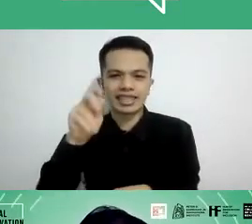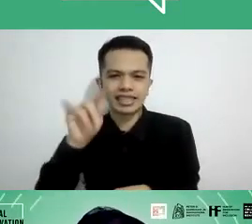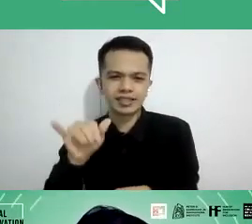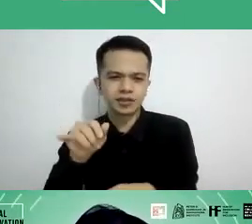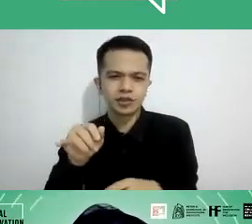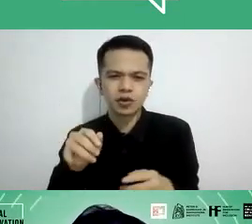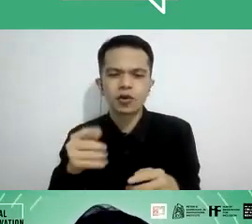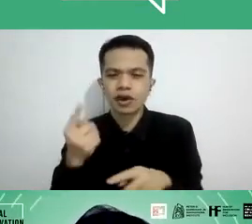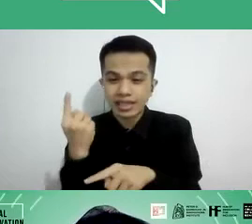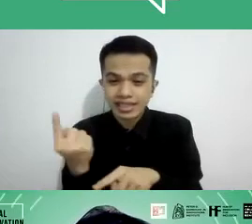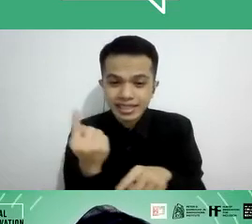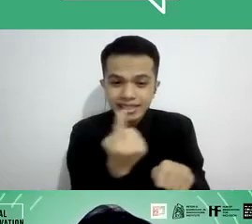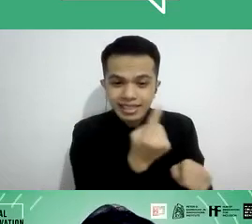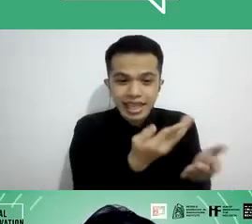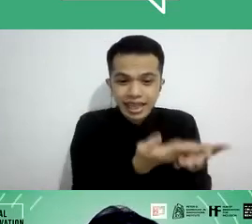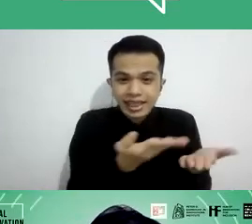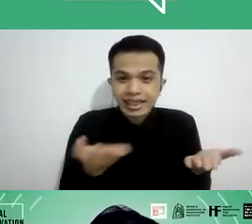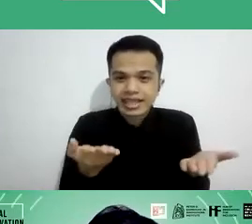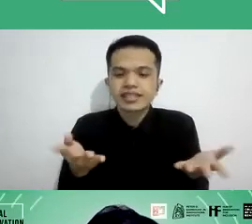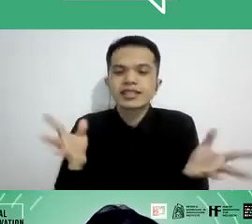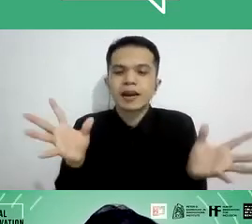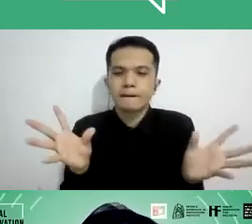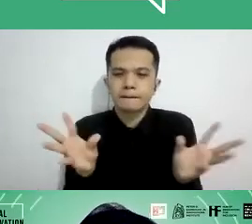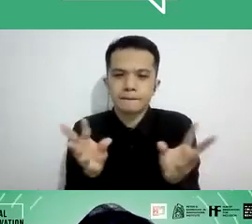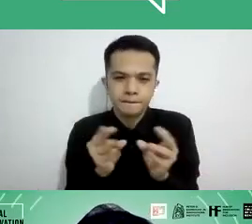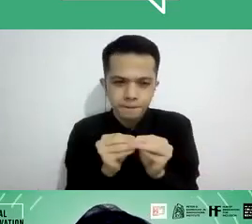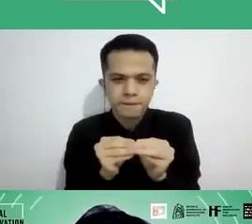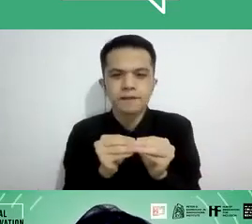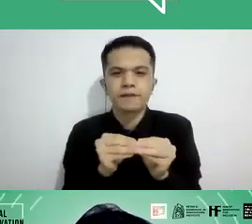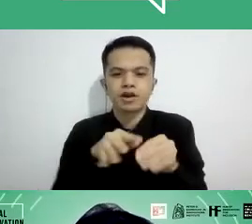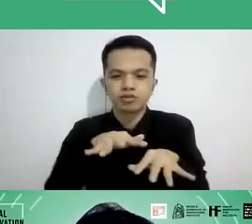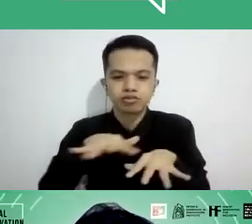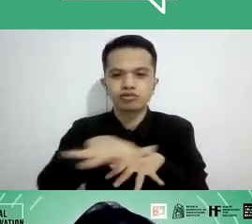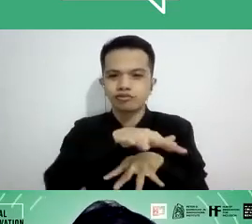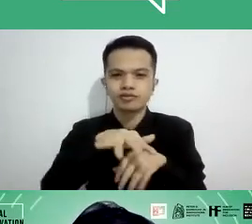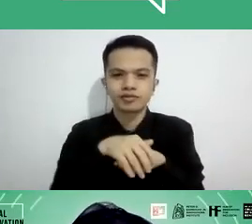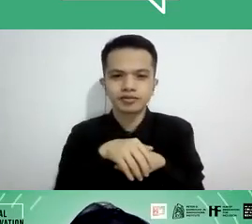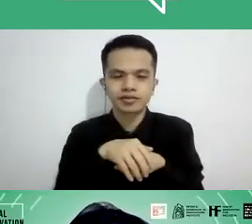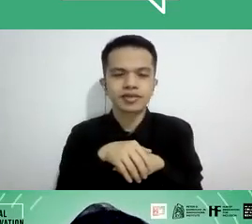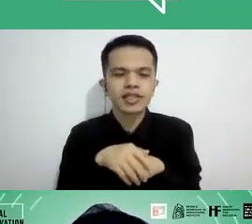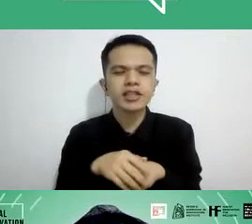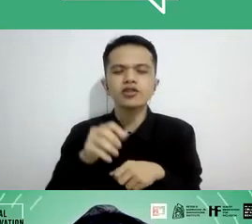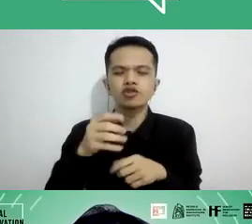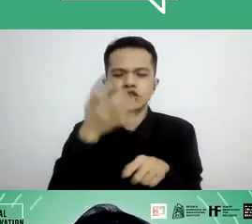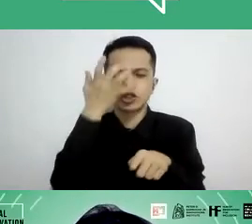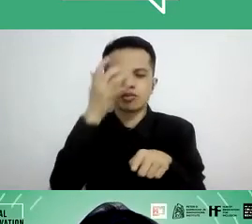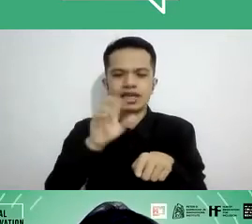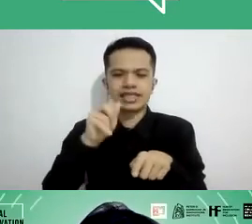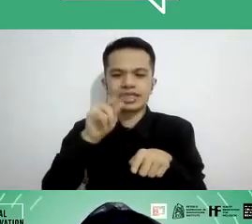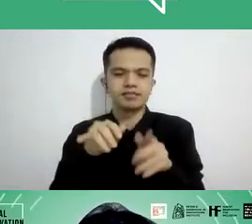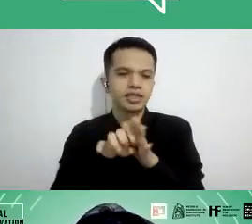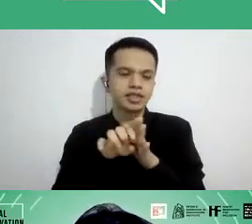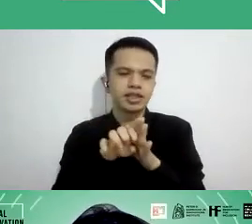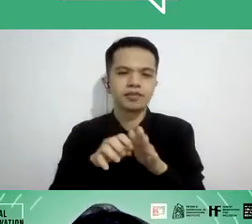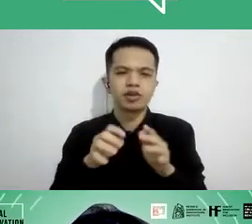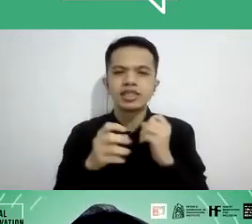these individual smart things and we combine them into a entire scale. So in a smart city, things, for example, like